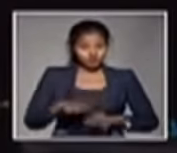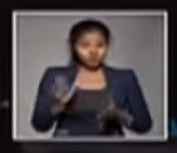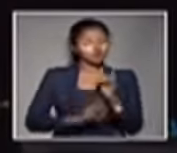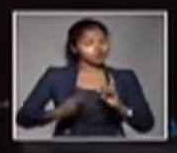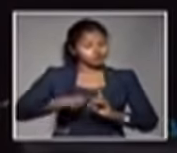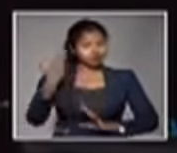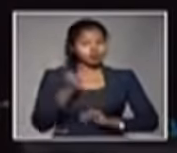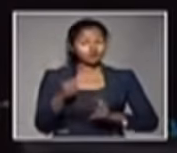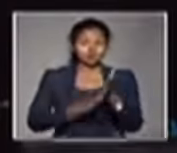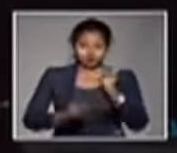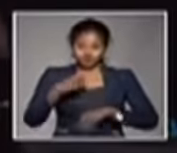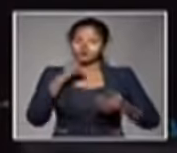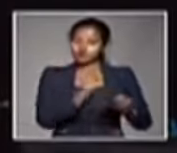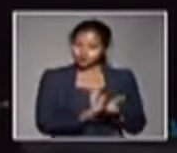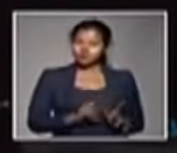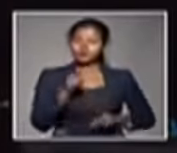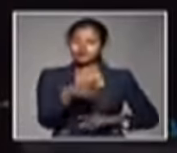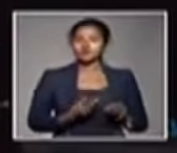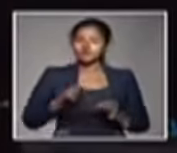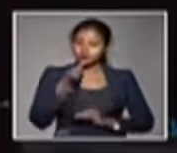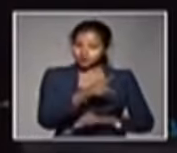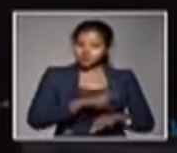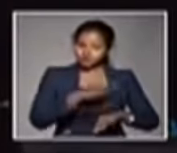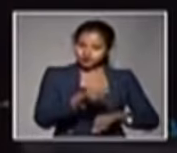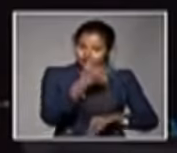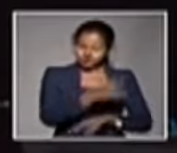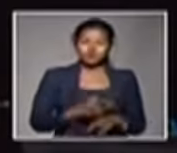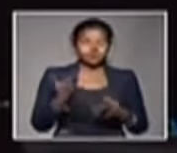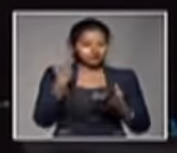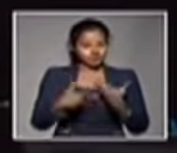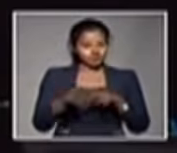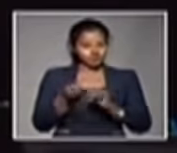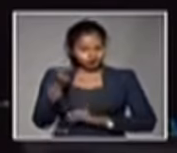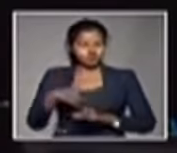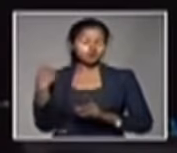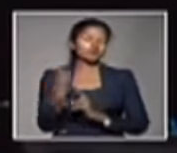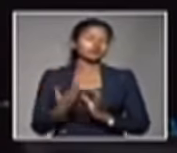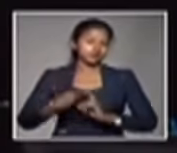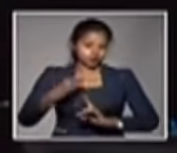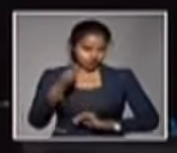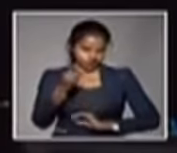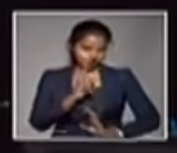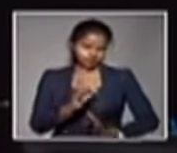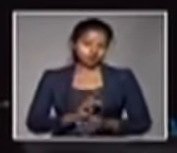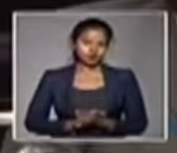of members. Therefore, grant this opportunity to the faction that has the majority.